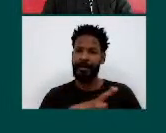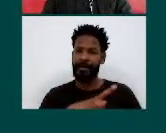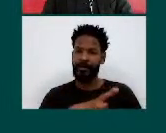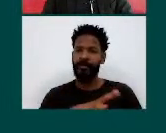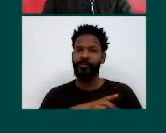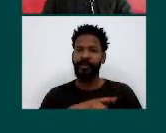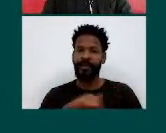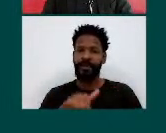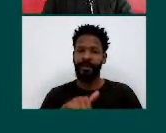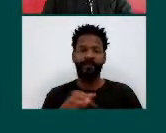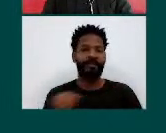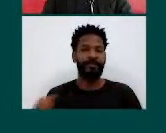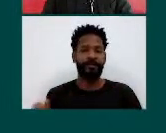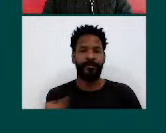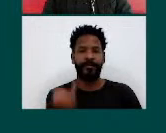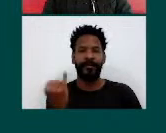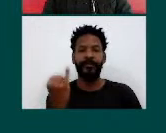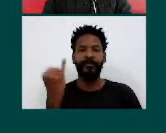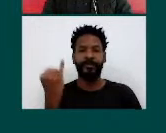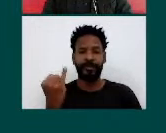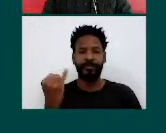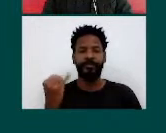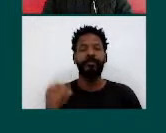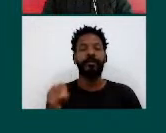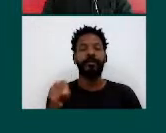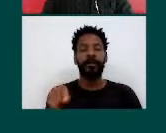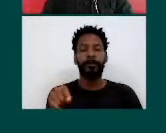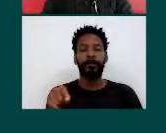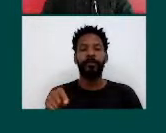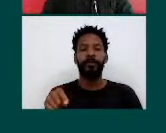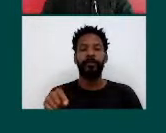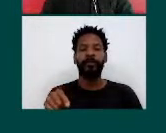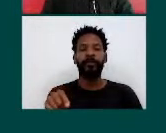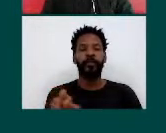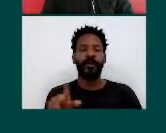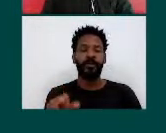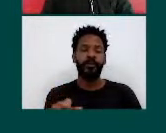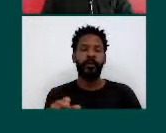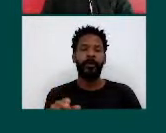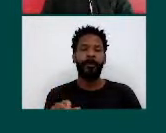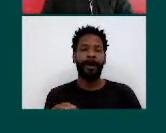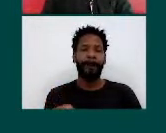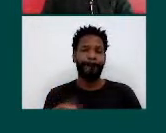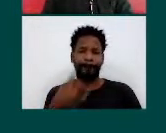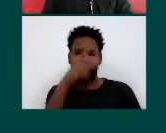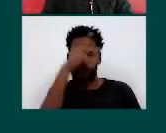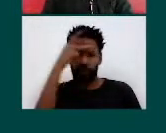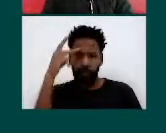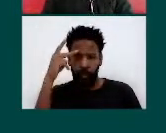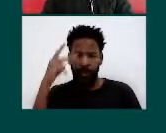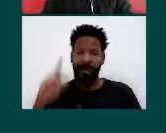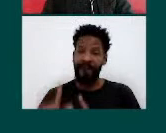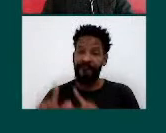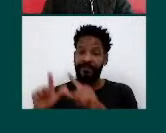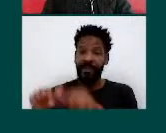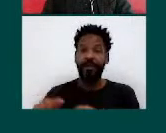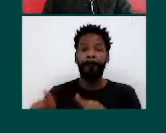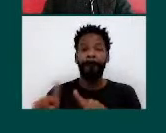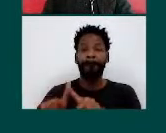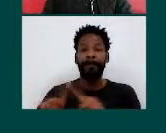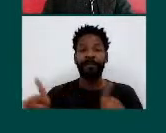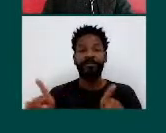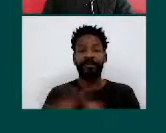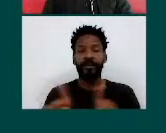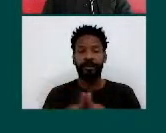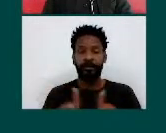Basically, we have increasing the flight path between cargo and